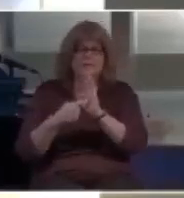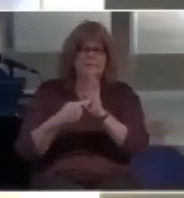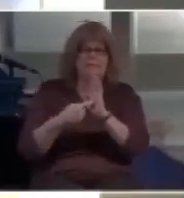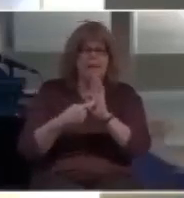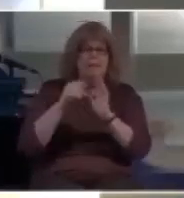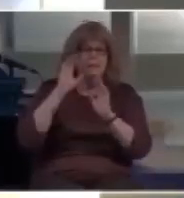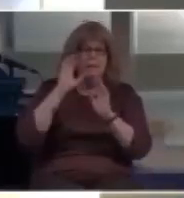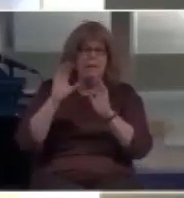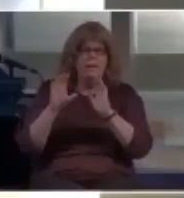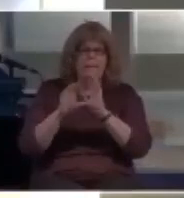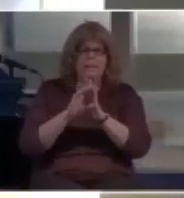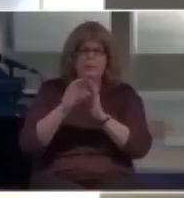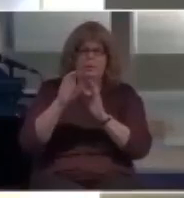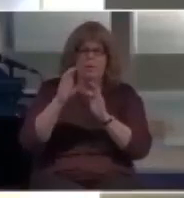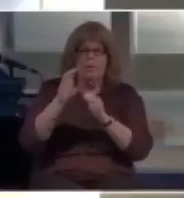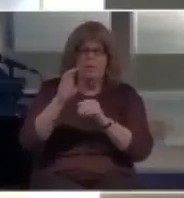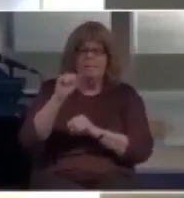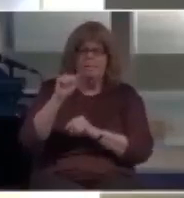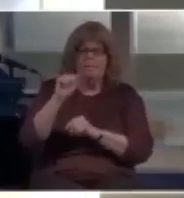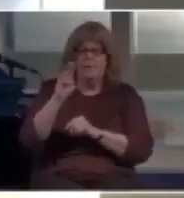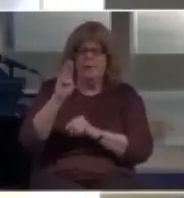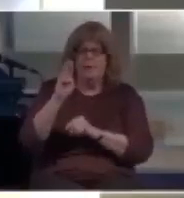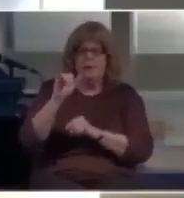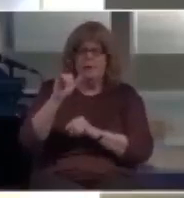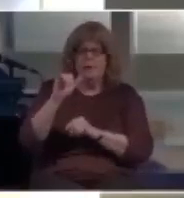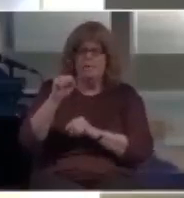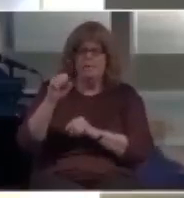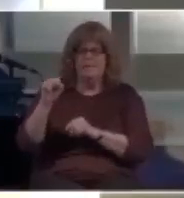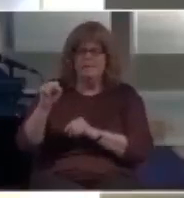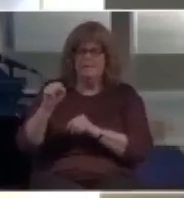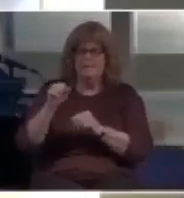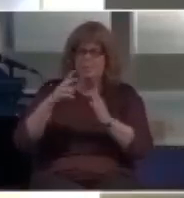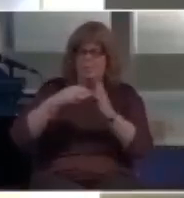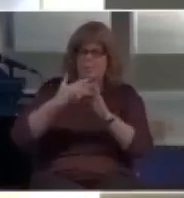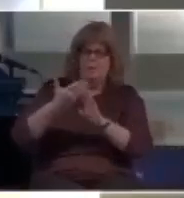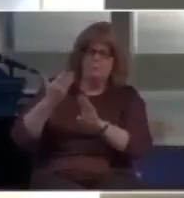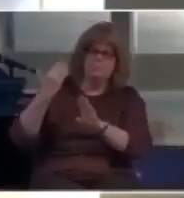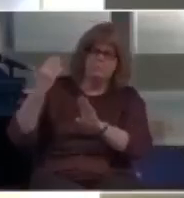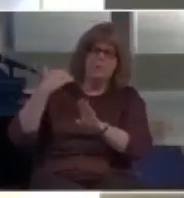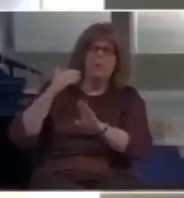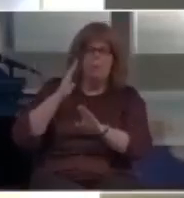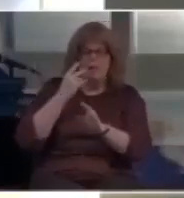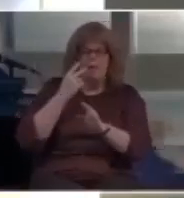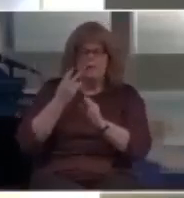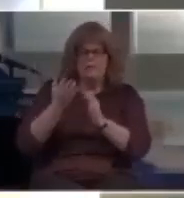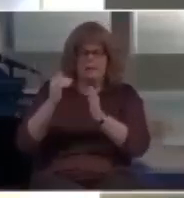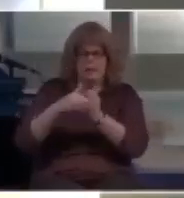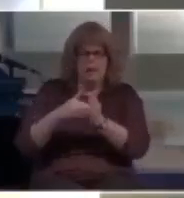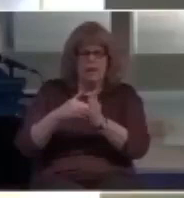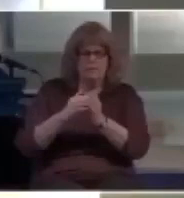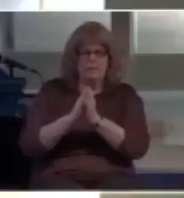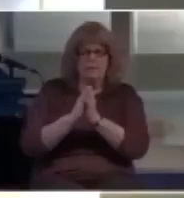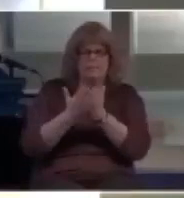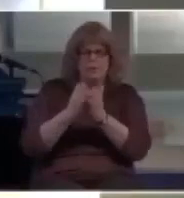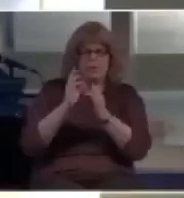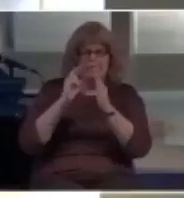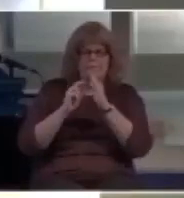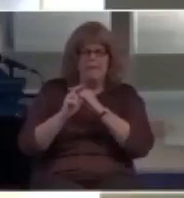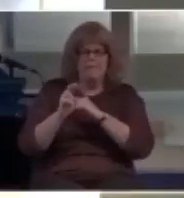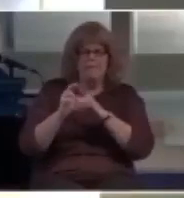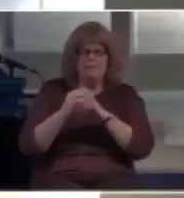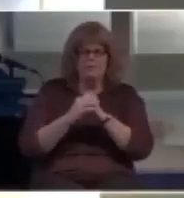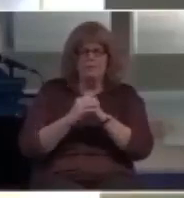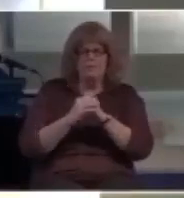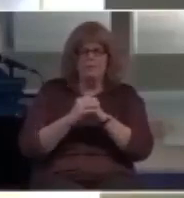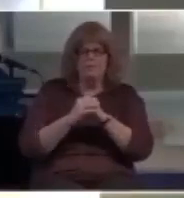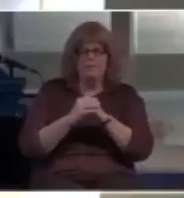picture of the abyss that we read about earlier and we'll read about again in the book of Revelation.